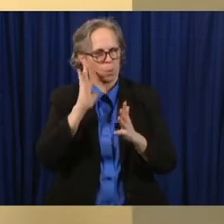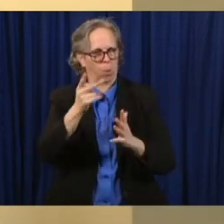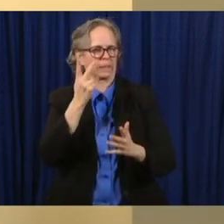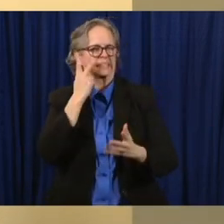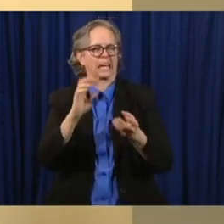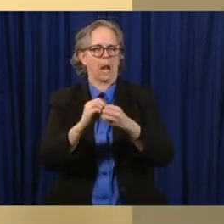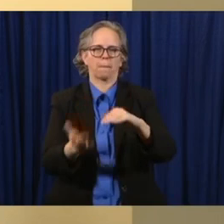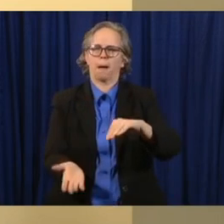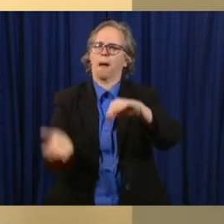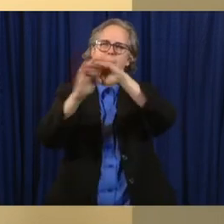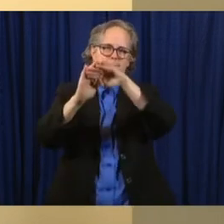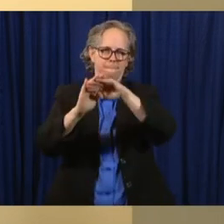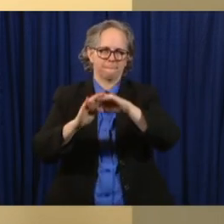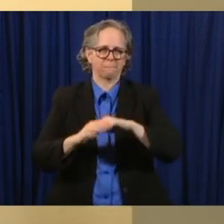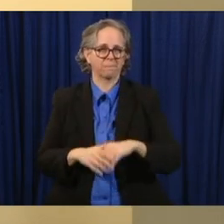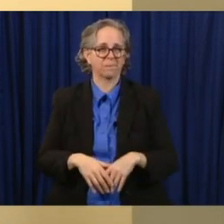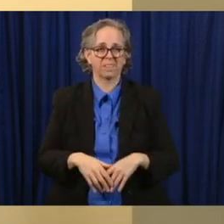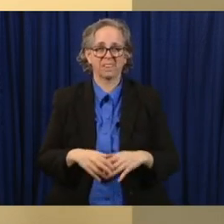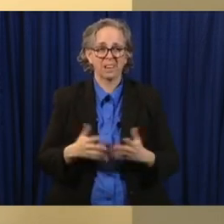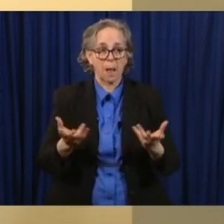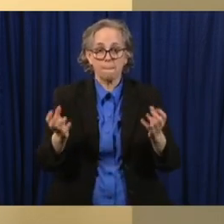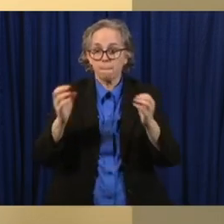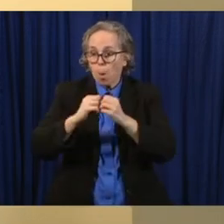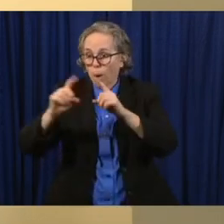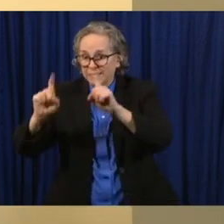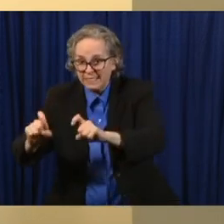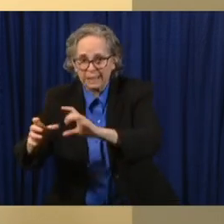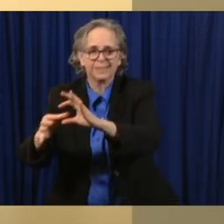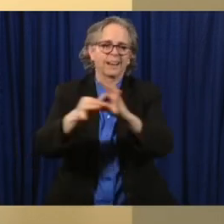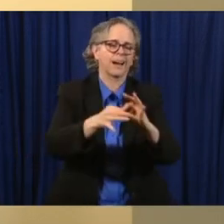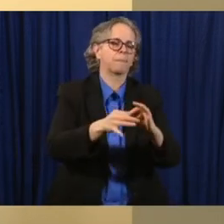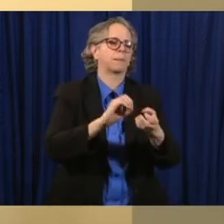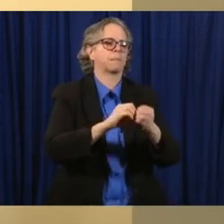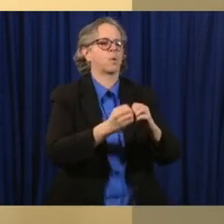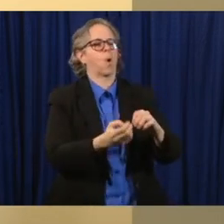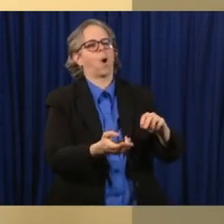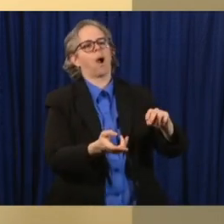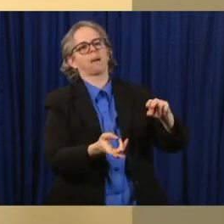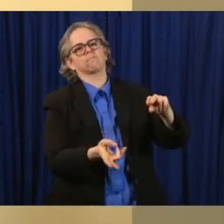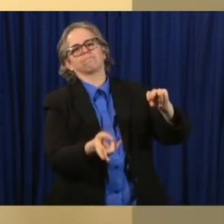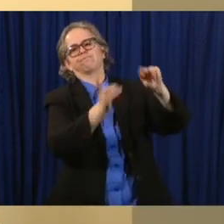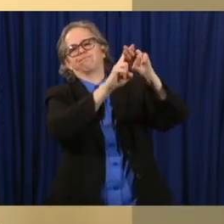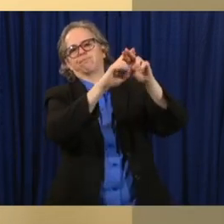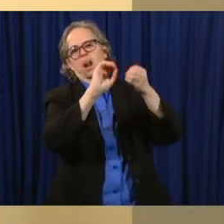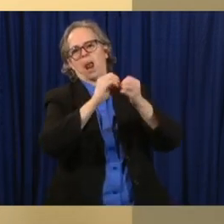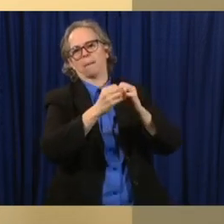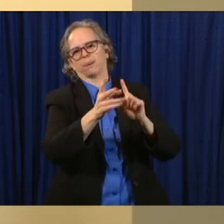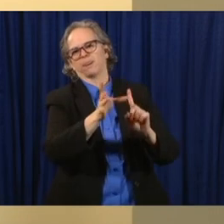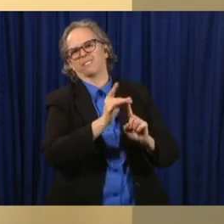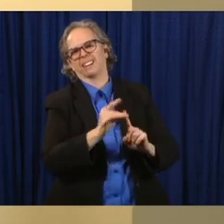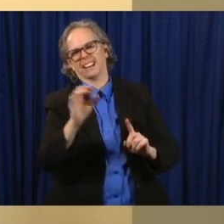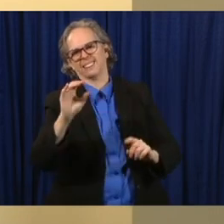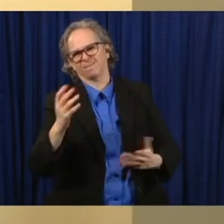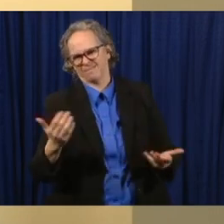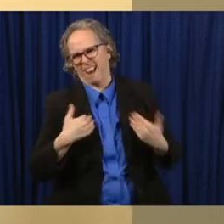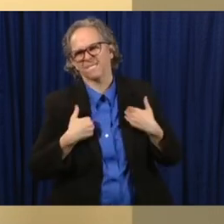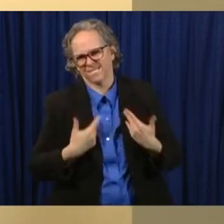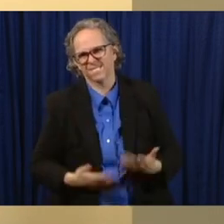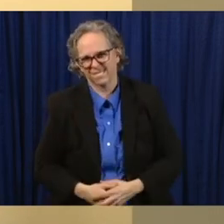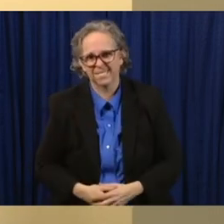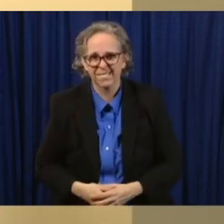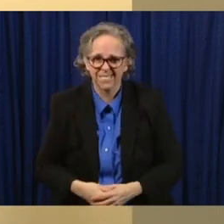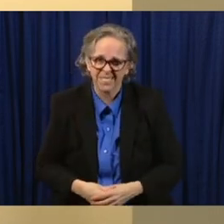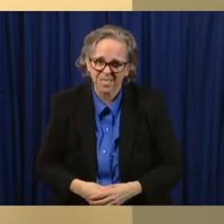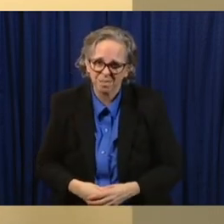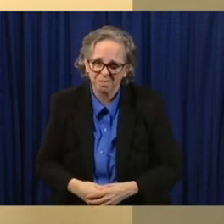the more cases we're going to be seeing. Likewise, as we make any moves on taking